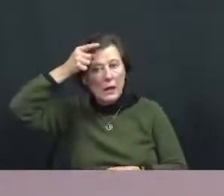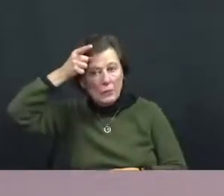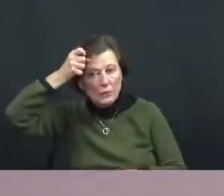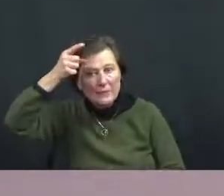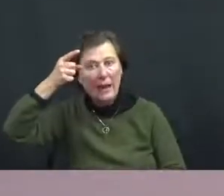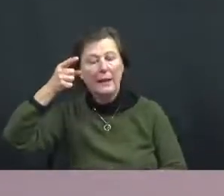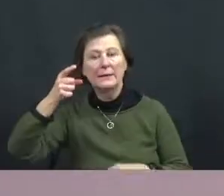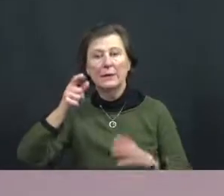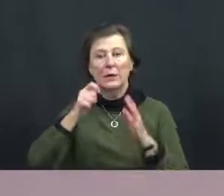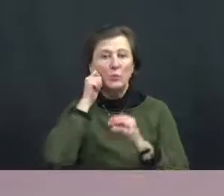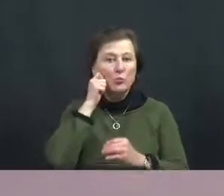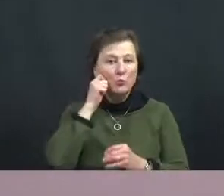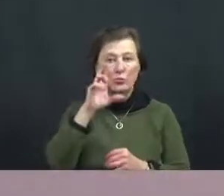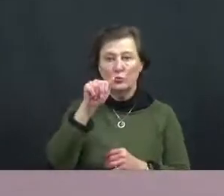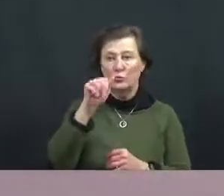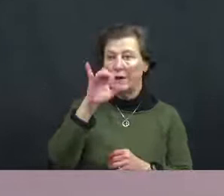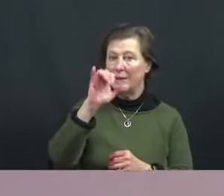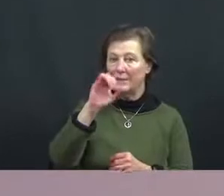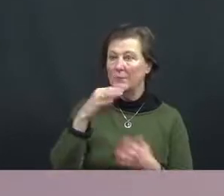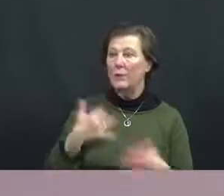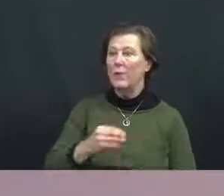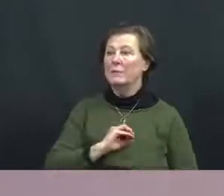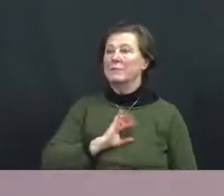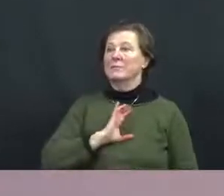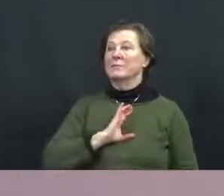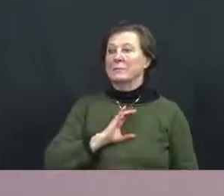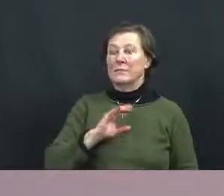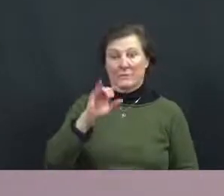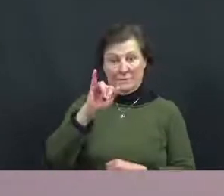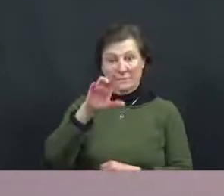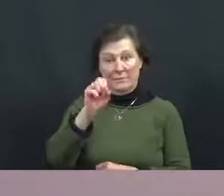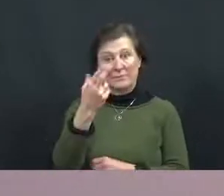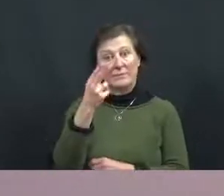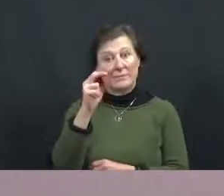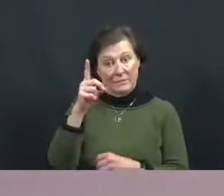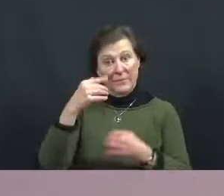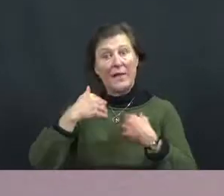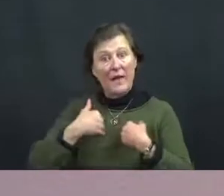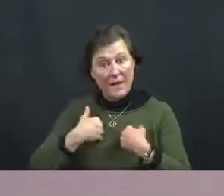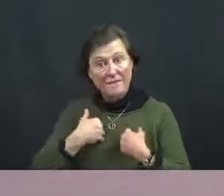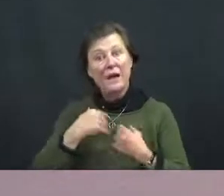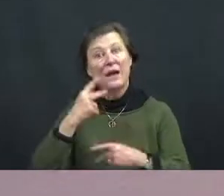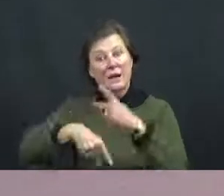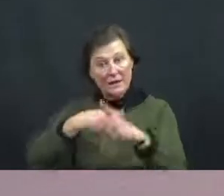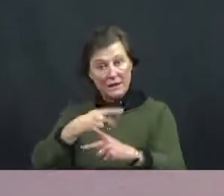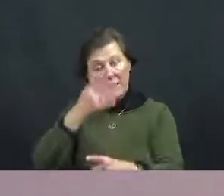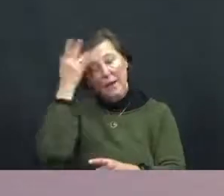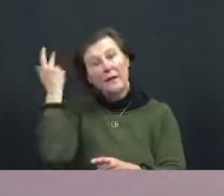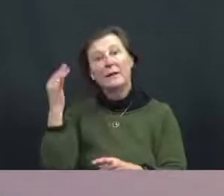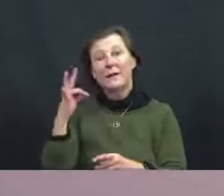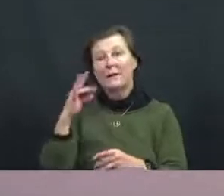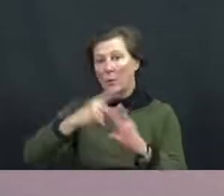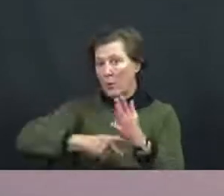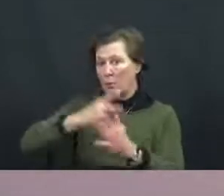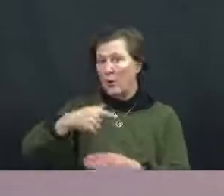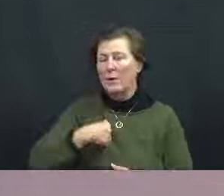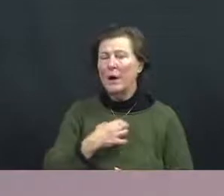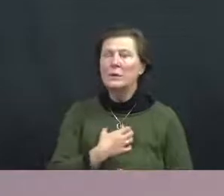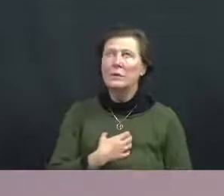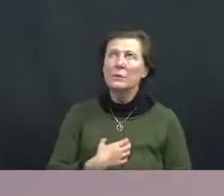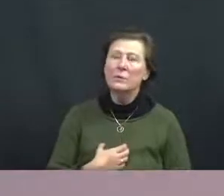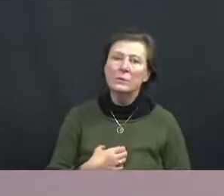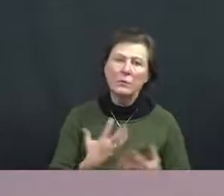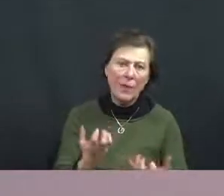racism. And I was heartened to learn that Irshad has created the kind of program that I have yearned for, and